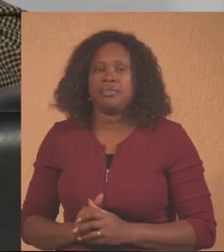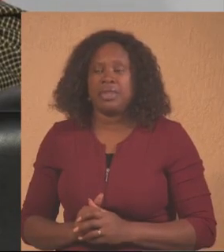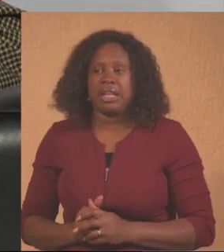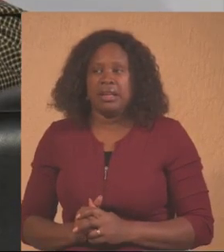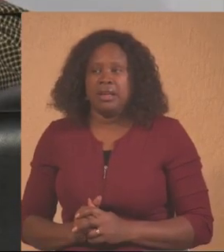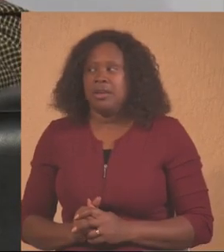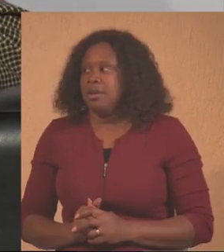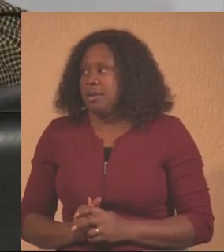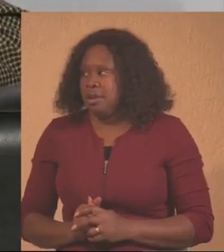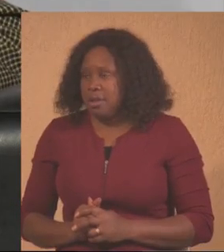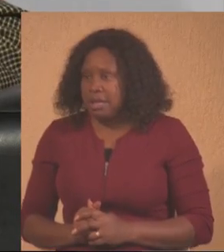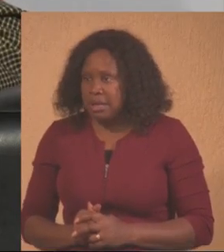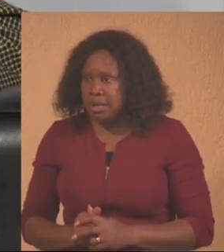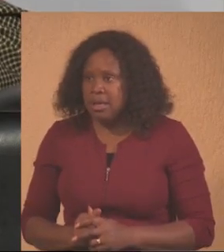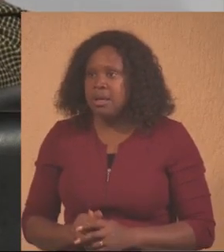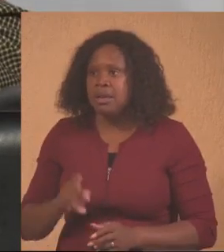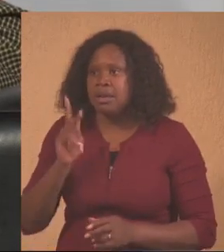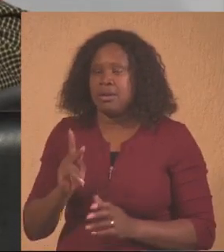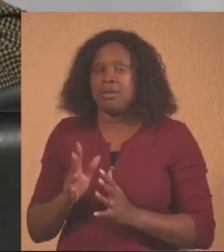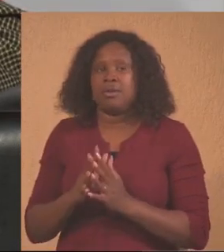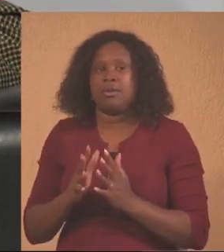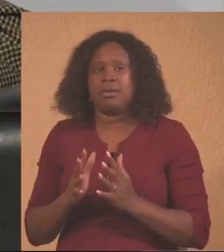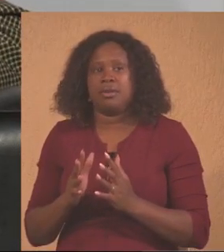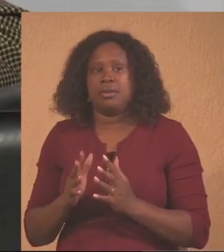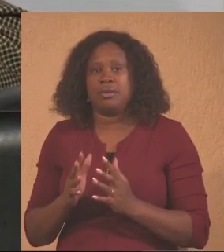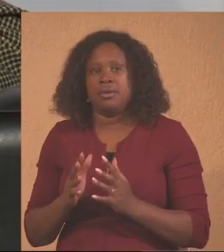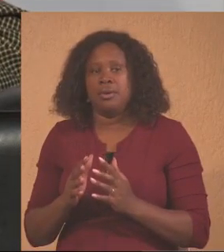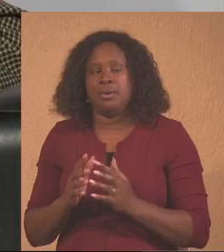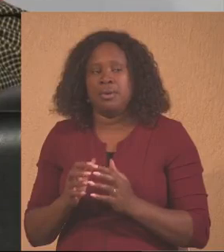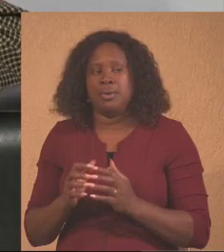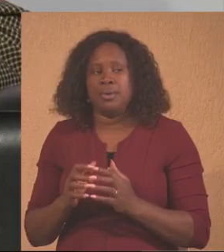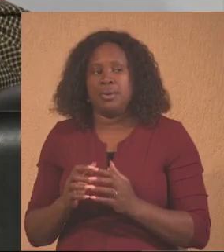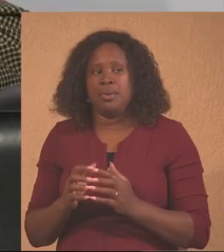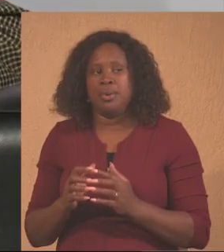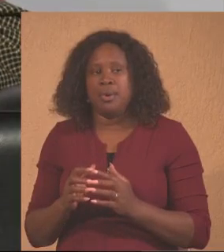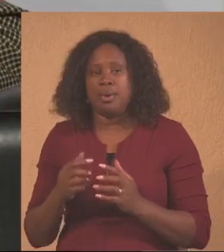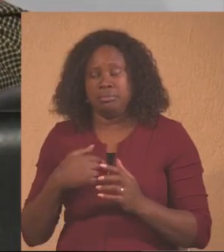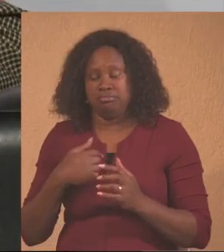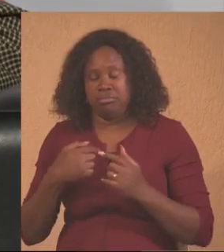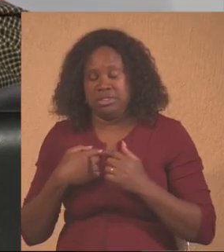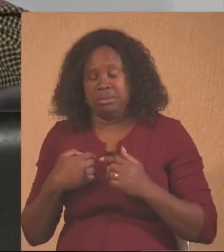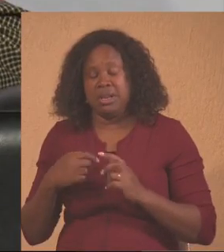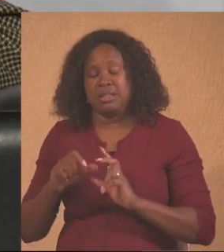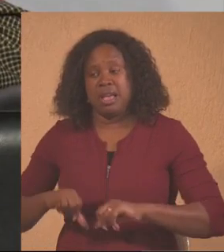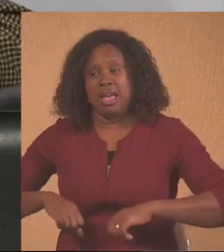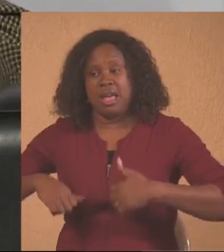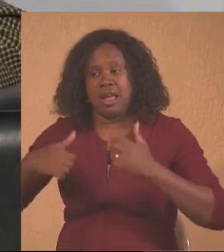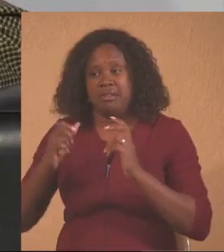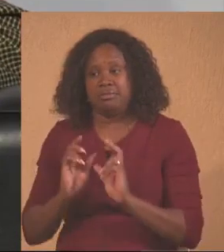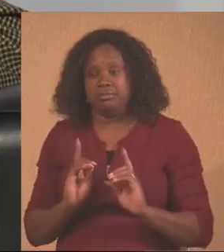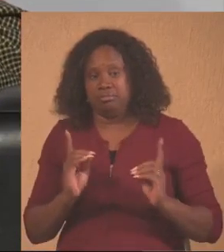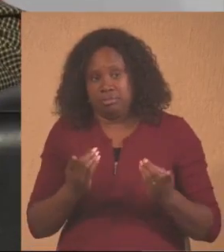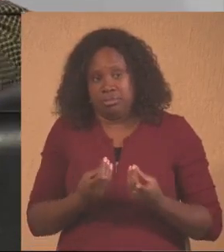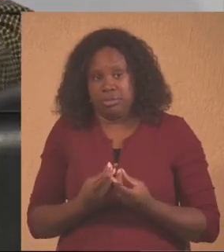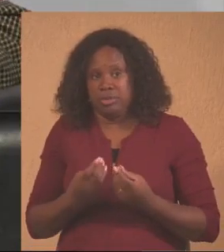also very cushioned. The fact that we cannot be trying to prevent